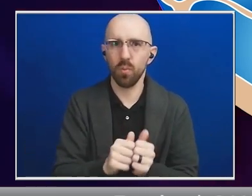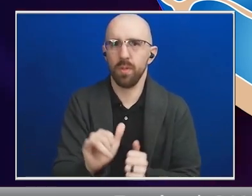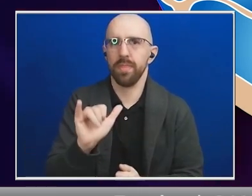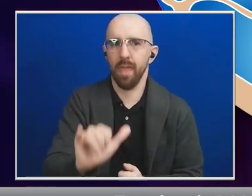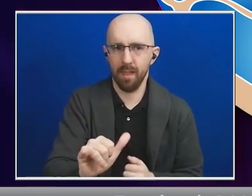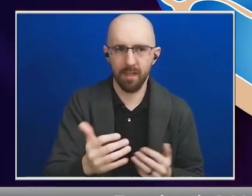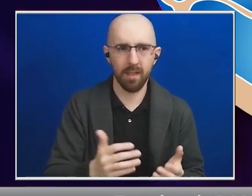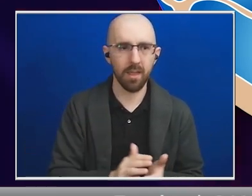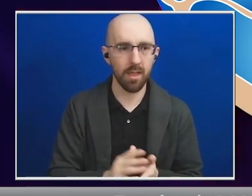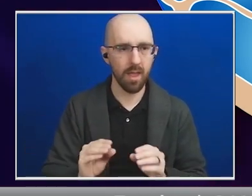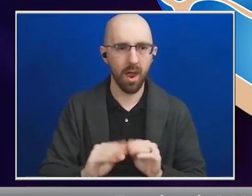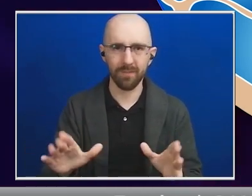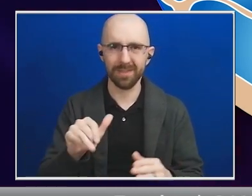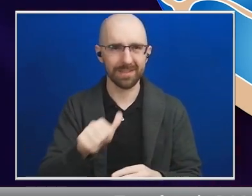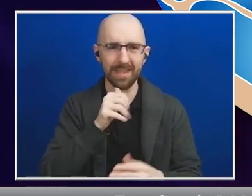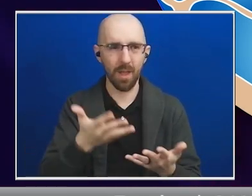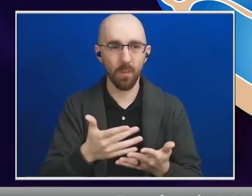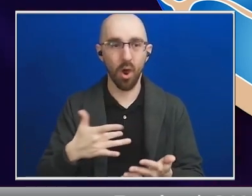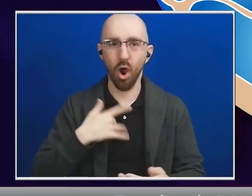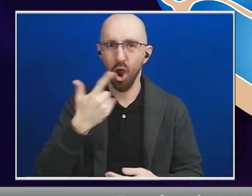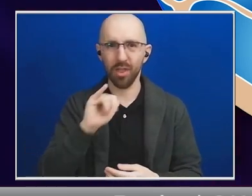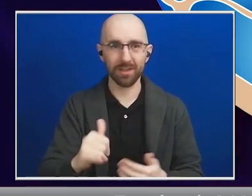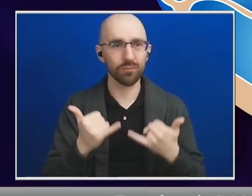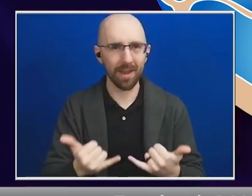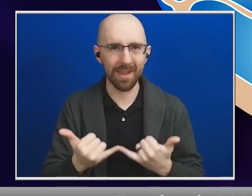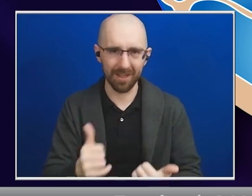that's not what your heart looks like right now.